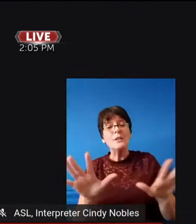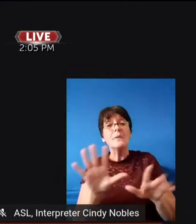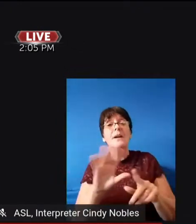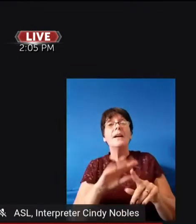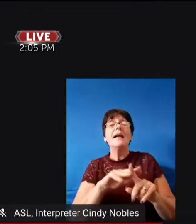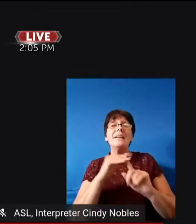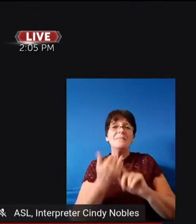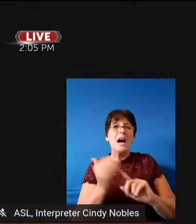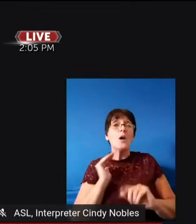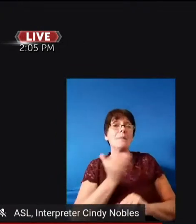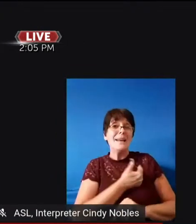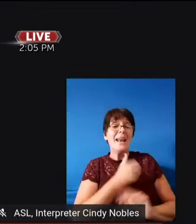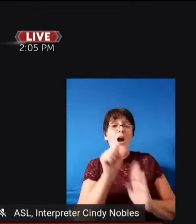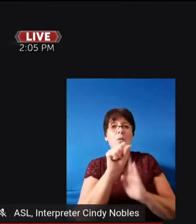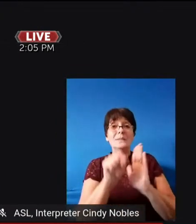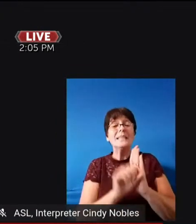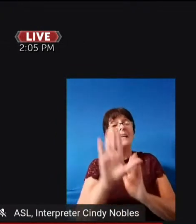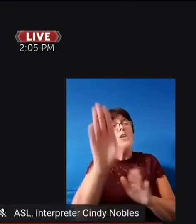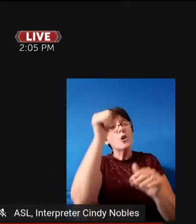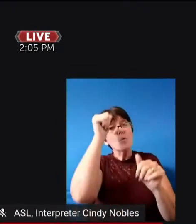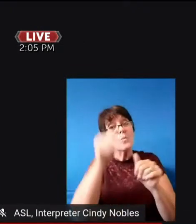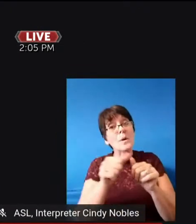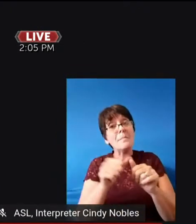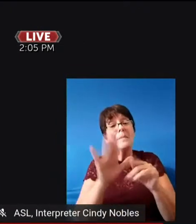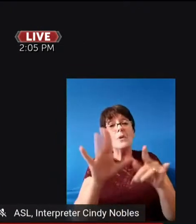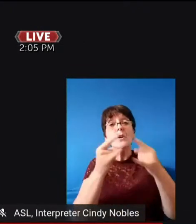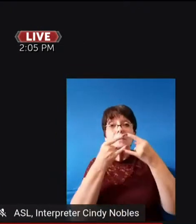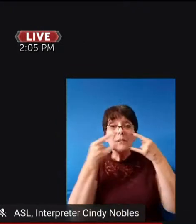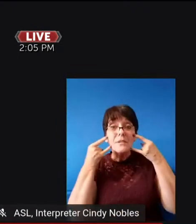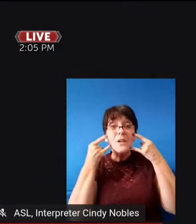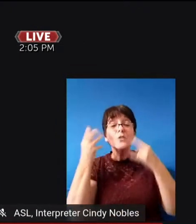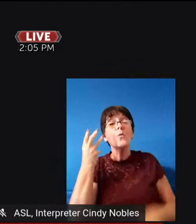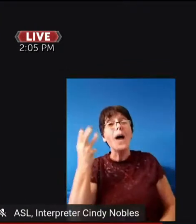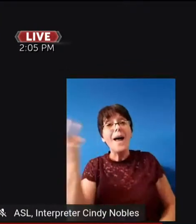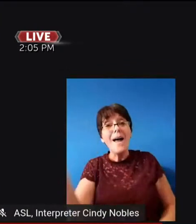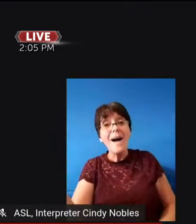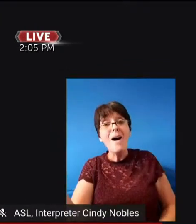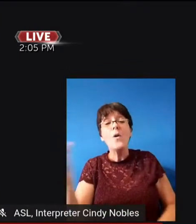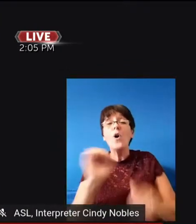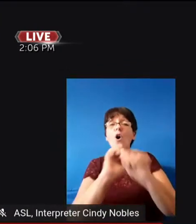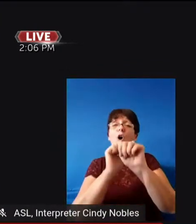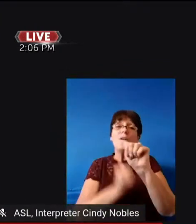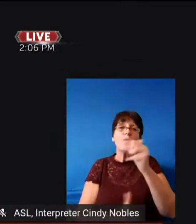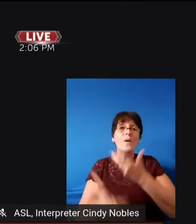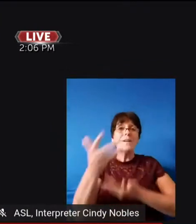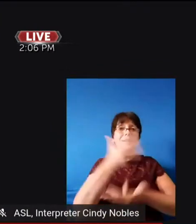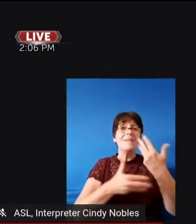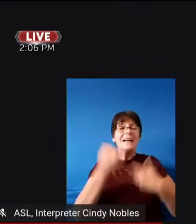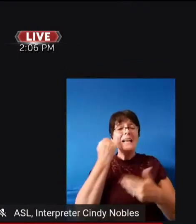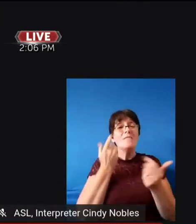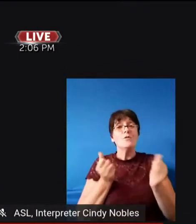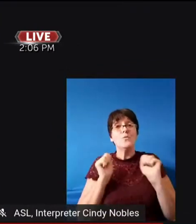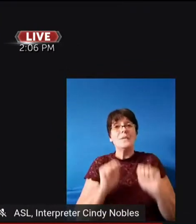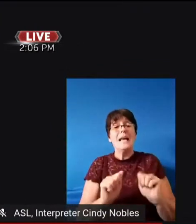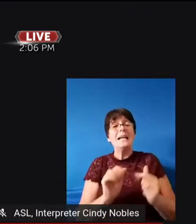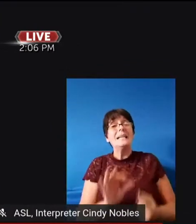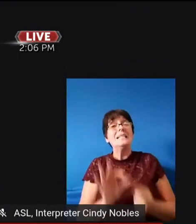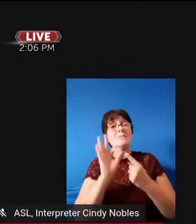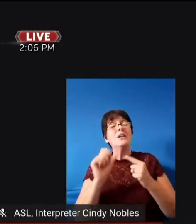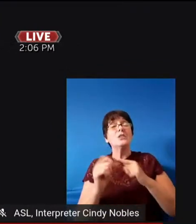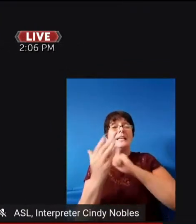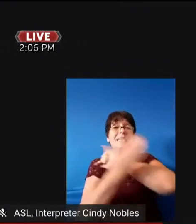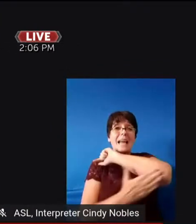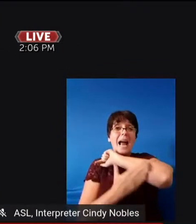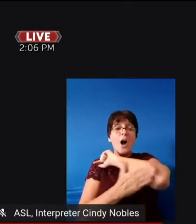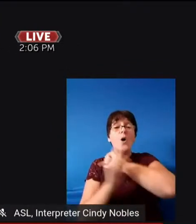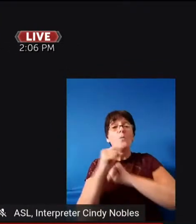our state. Remember your face covering when you go out. Avoid mixing if you can, and especially in counties